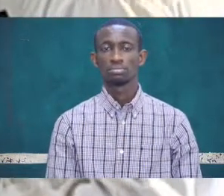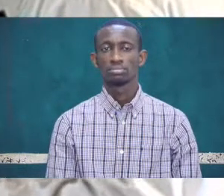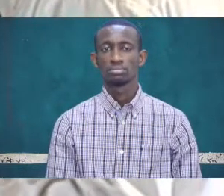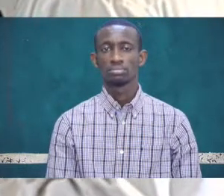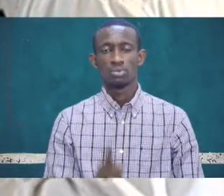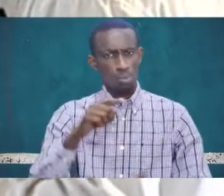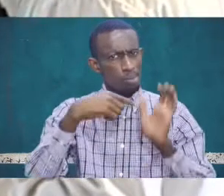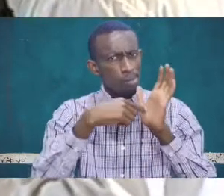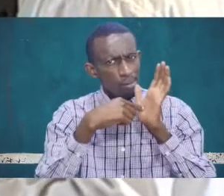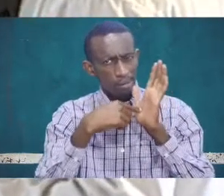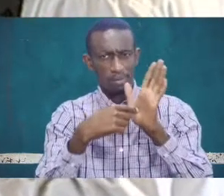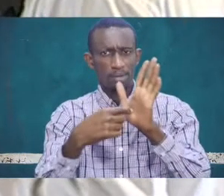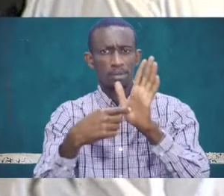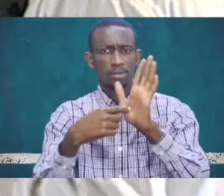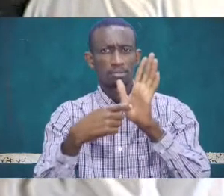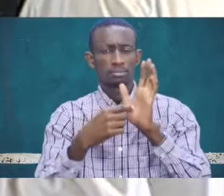to show